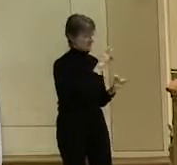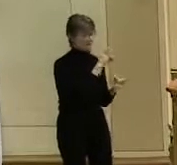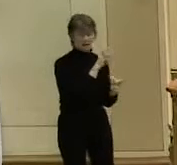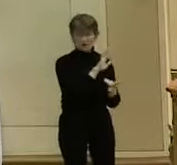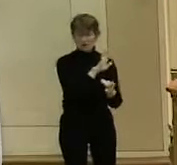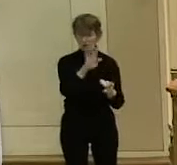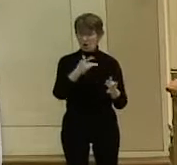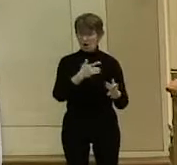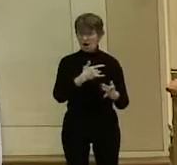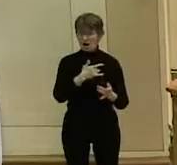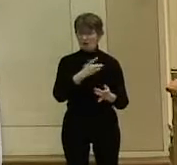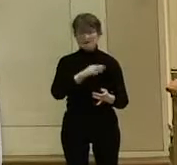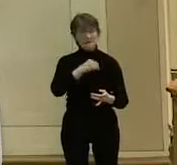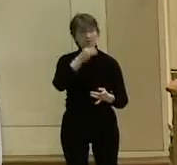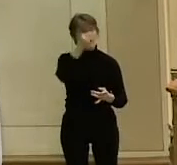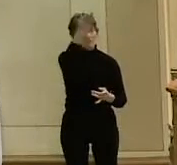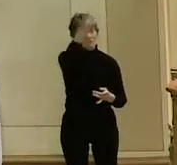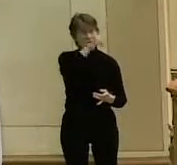Lift up your hearts.